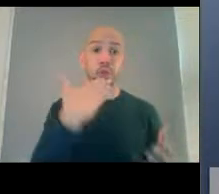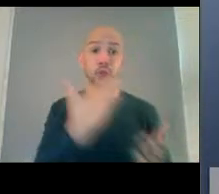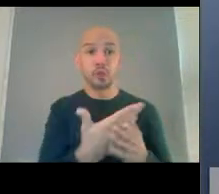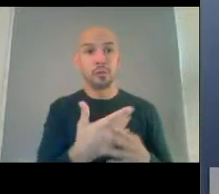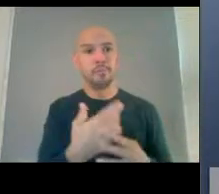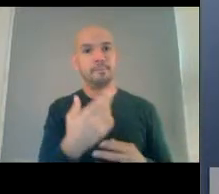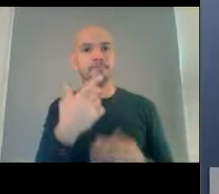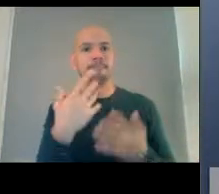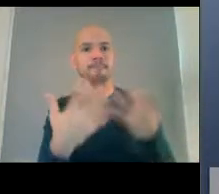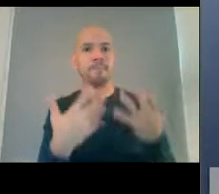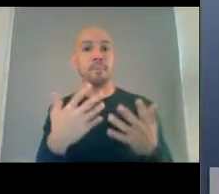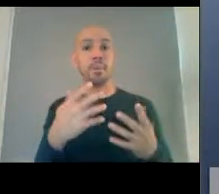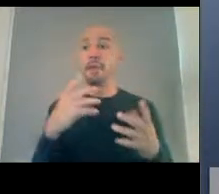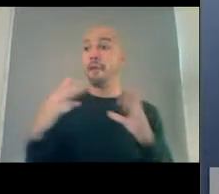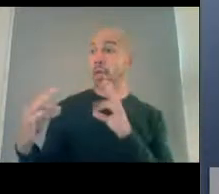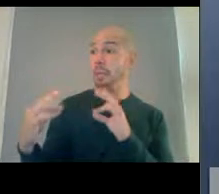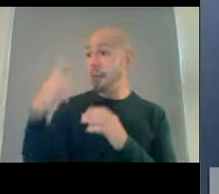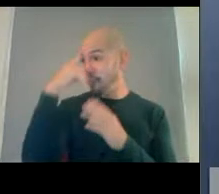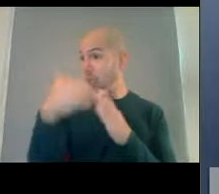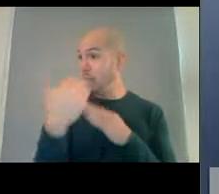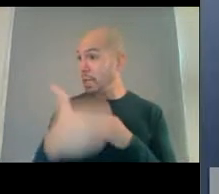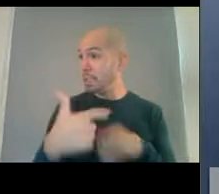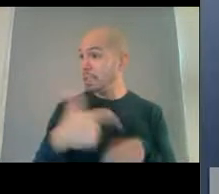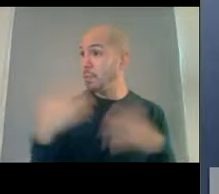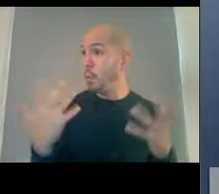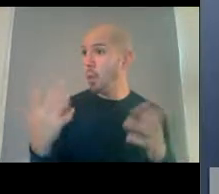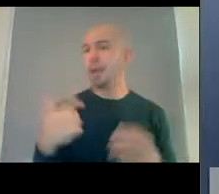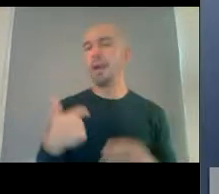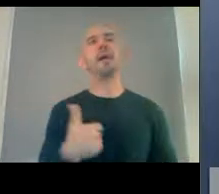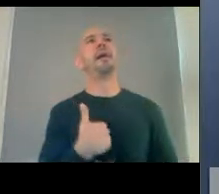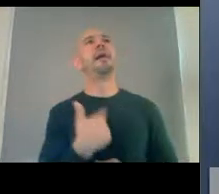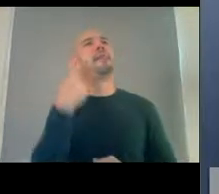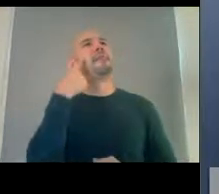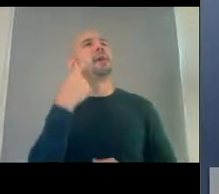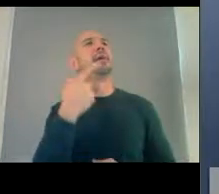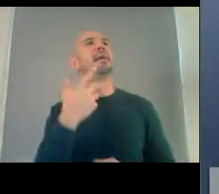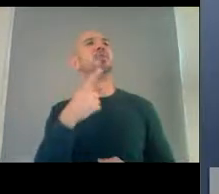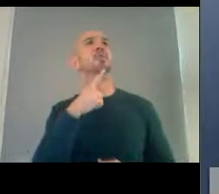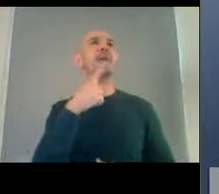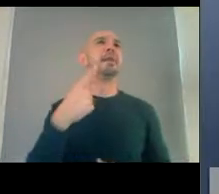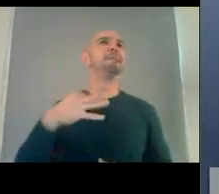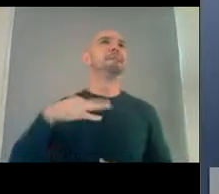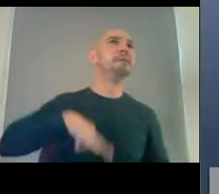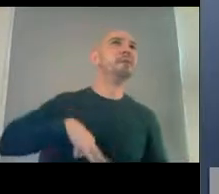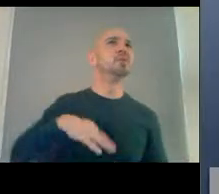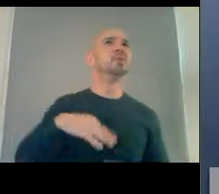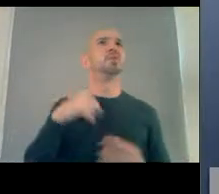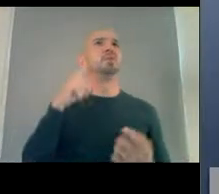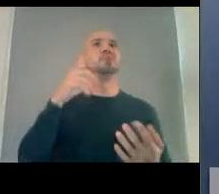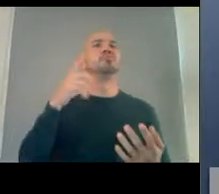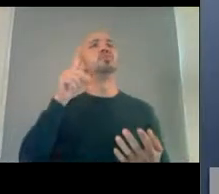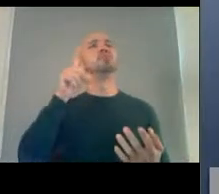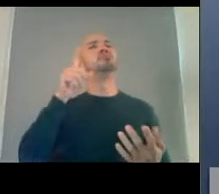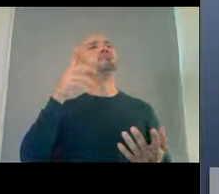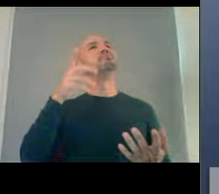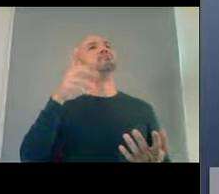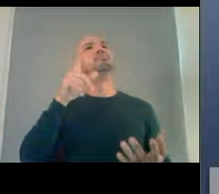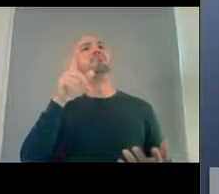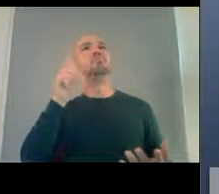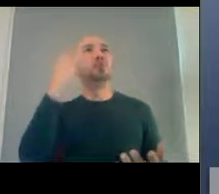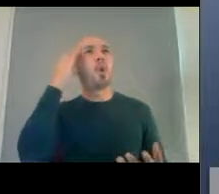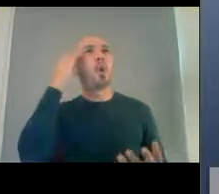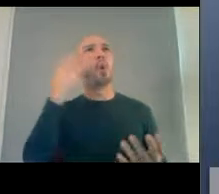terms of feedback for next time i think it would have been really helpful to know what the questions